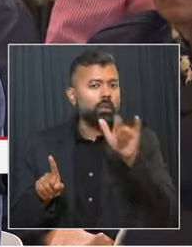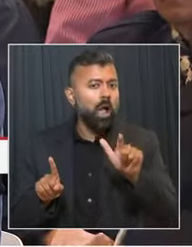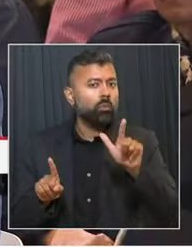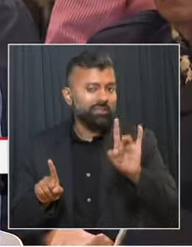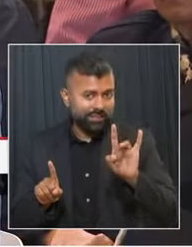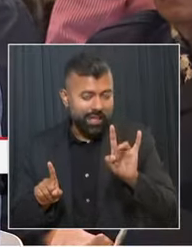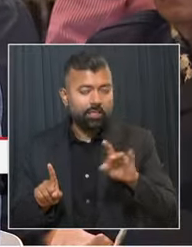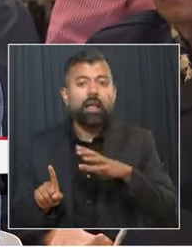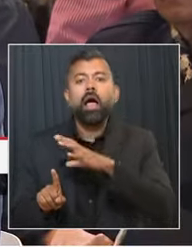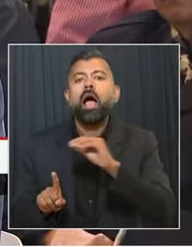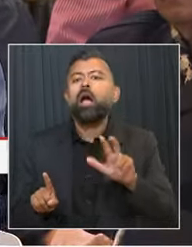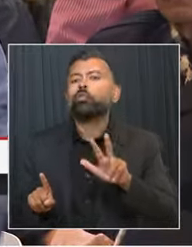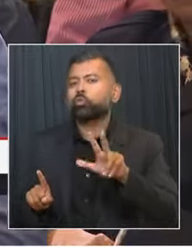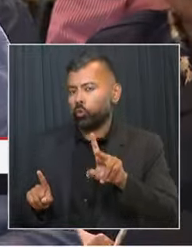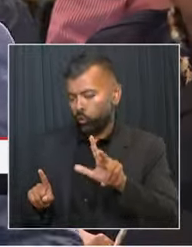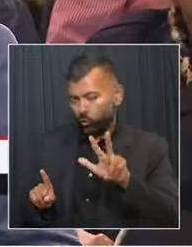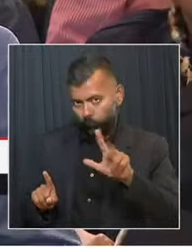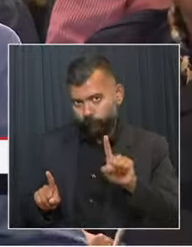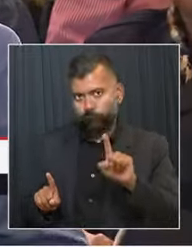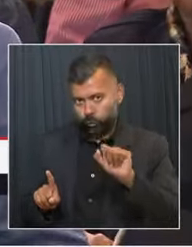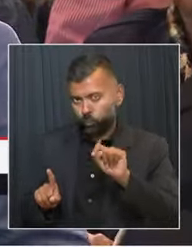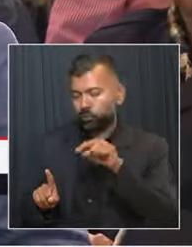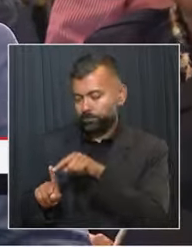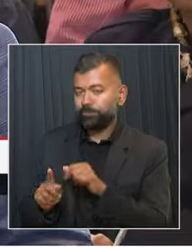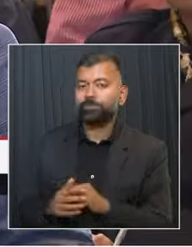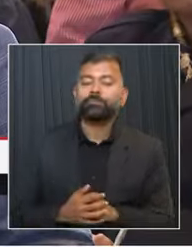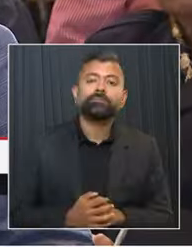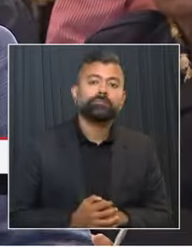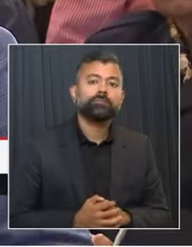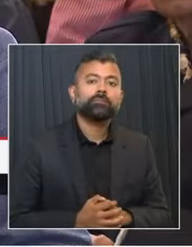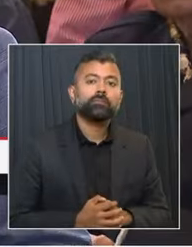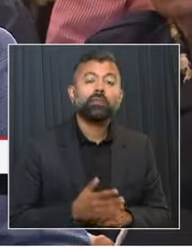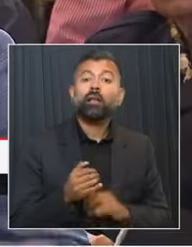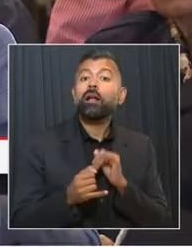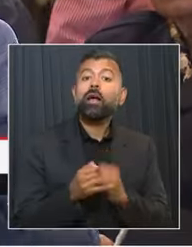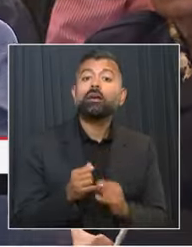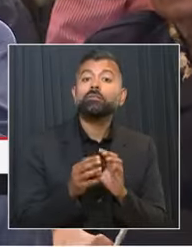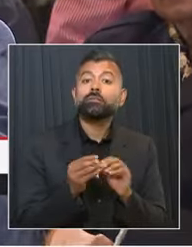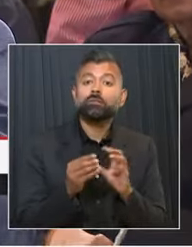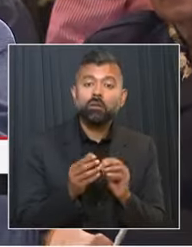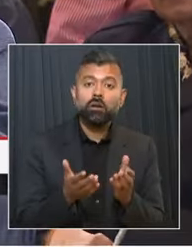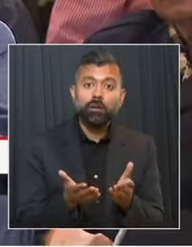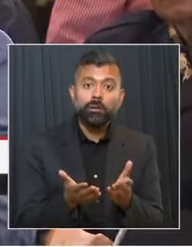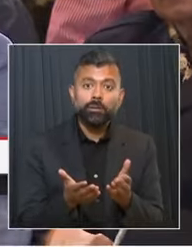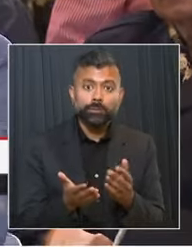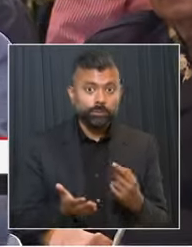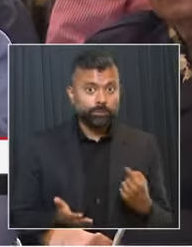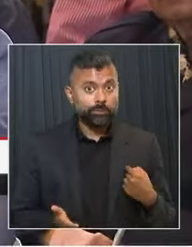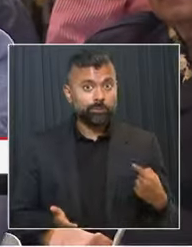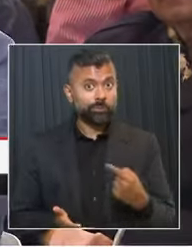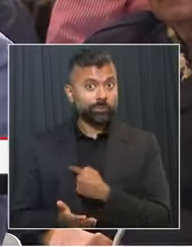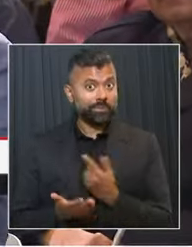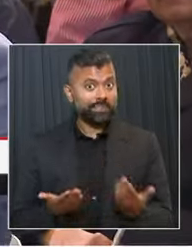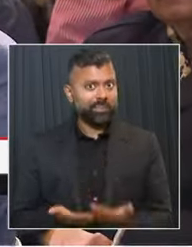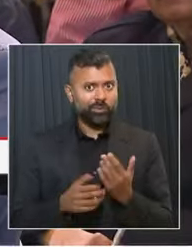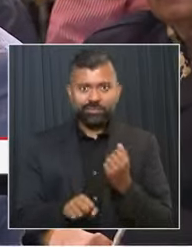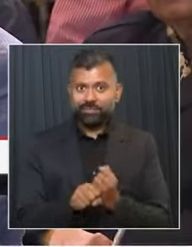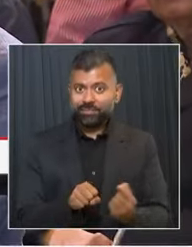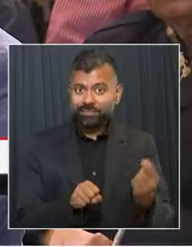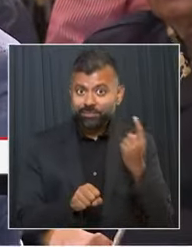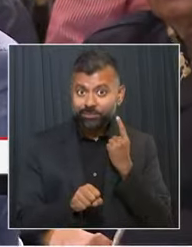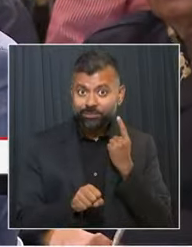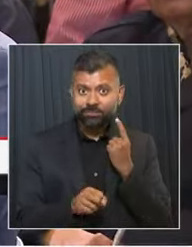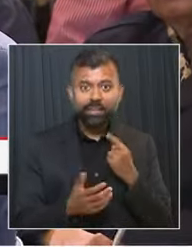so finally, I want to just say, last year we were here and I asked an important question, and kind